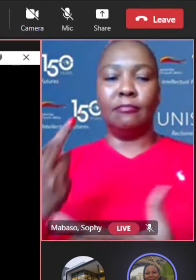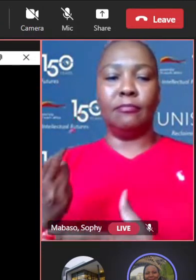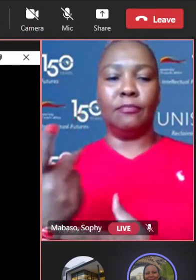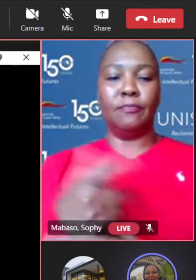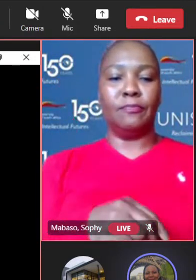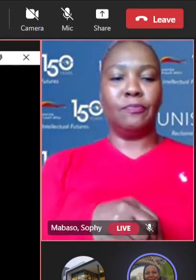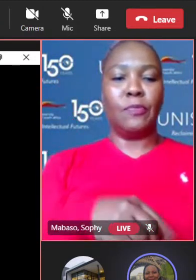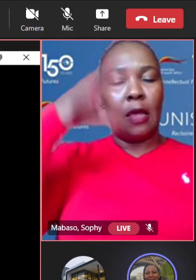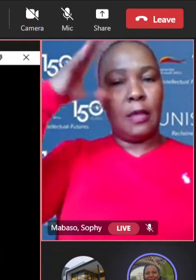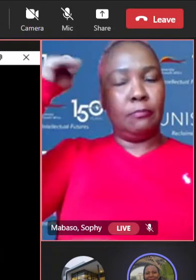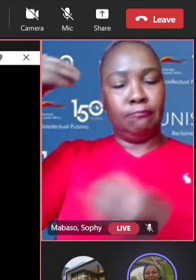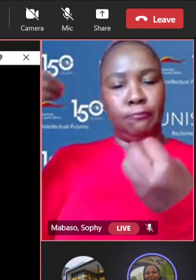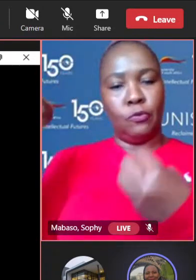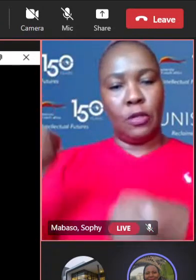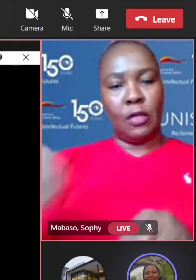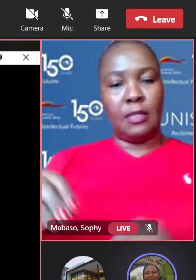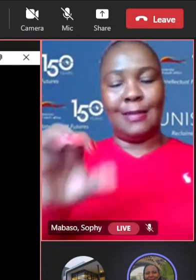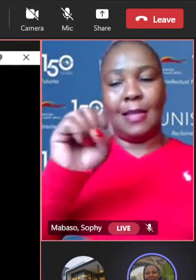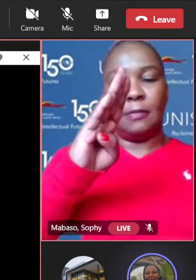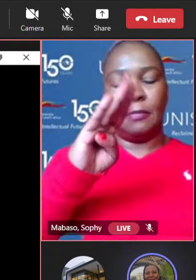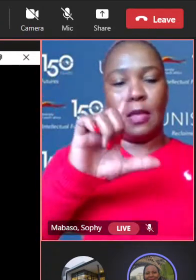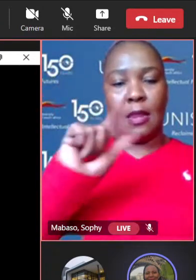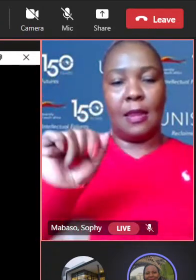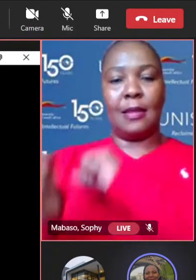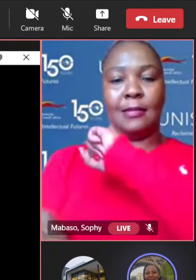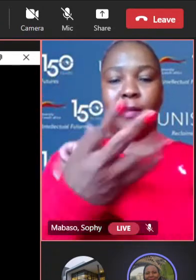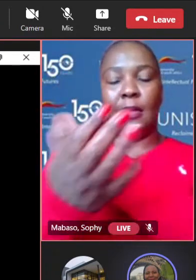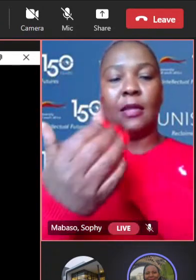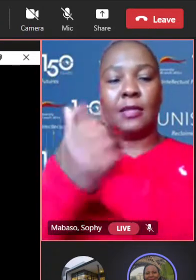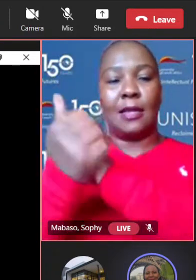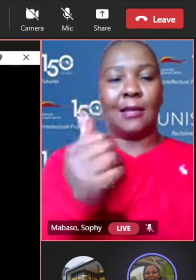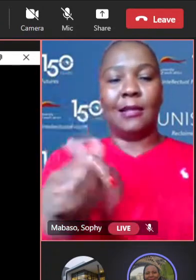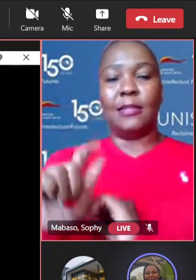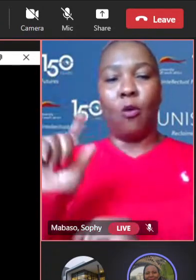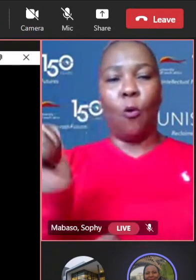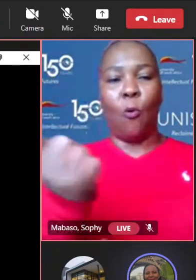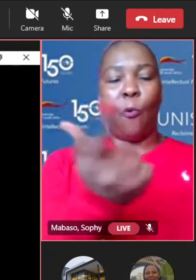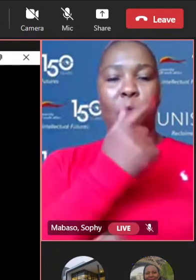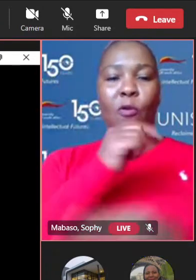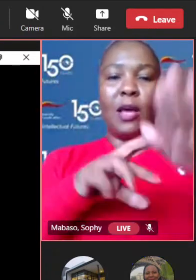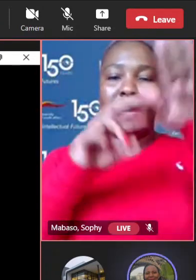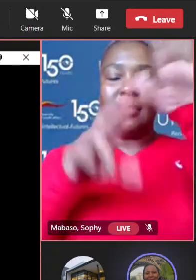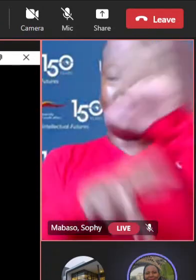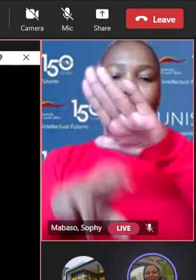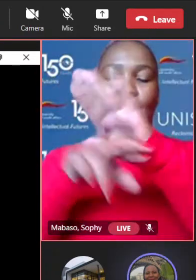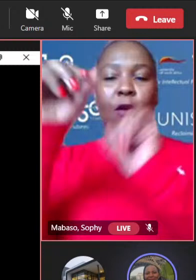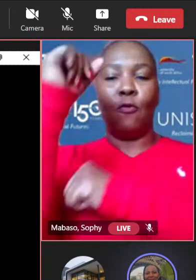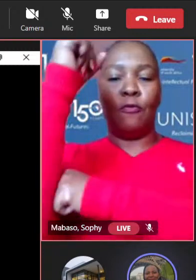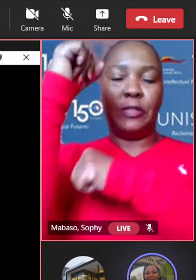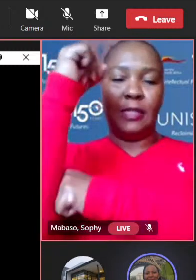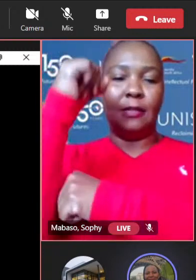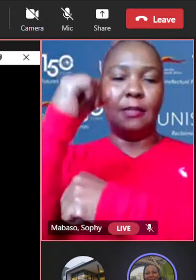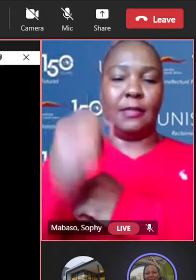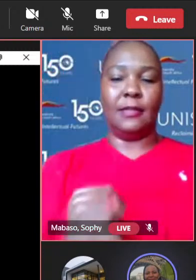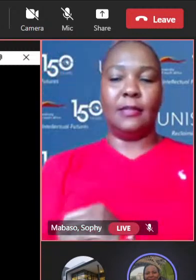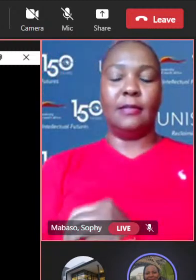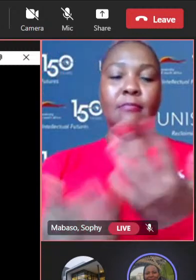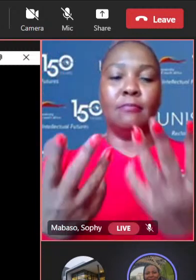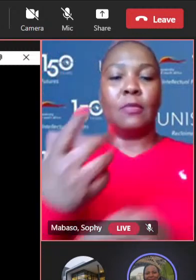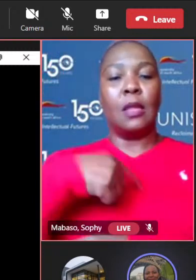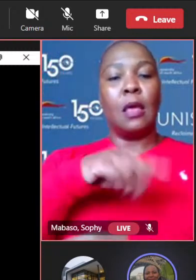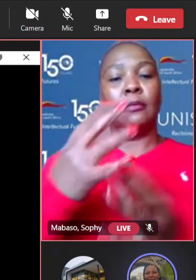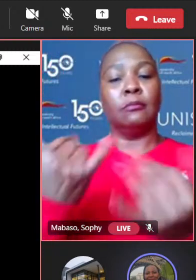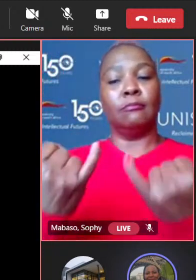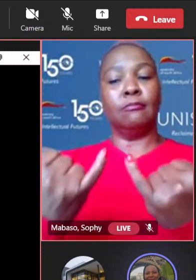Business, SBL, and Sunnyside. These are all our regional offices. So what are our current